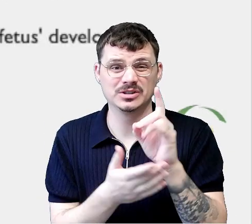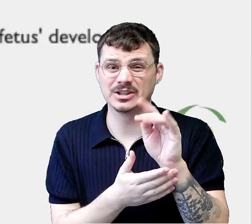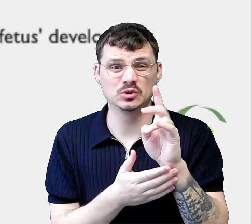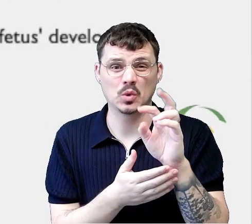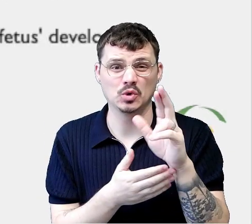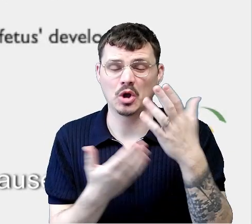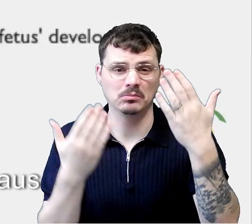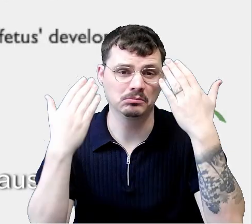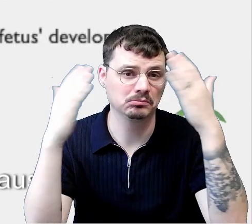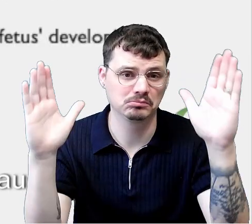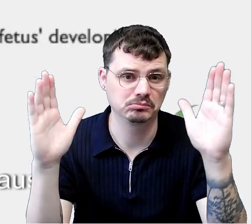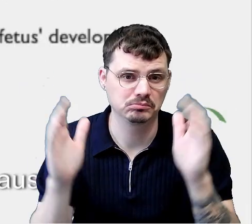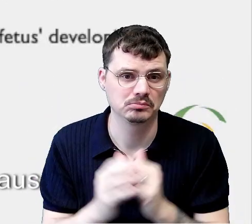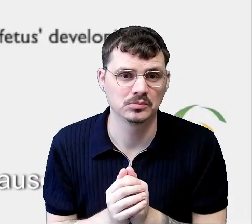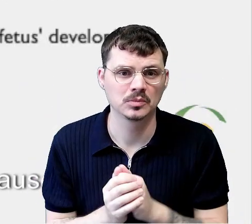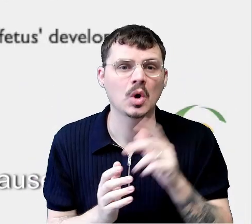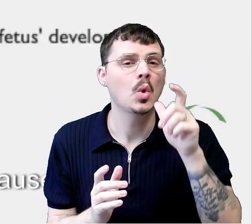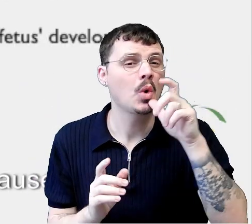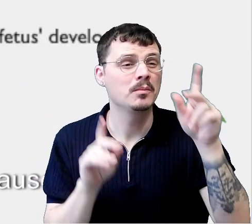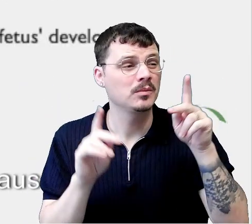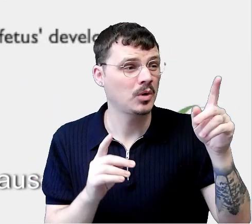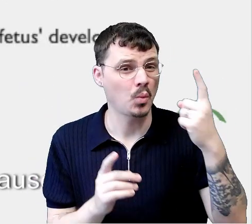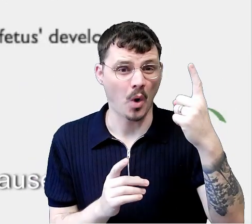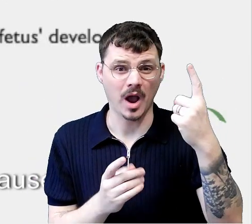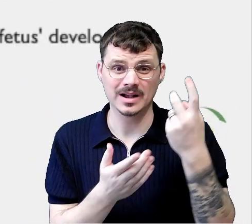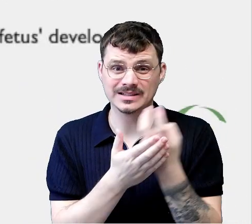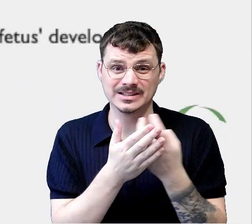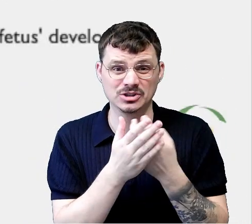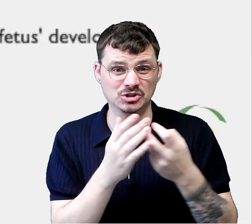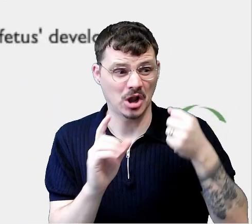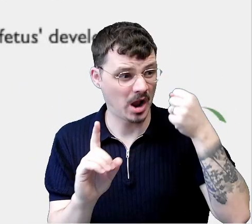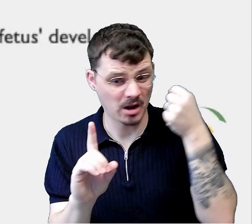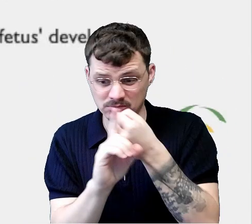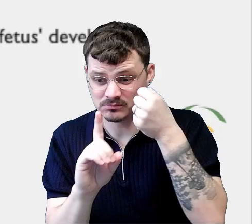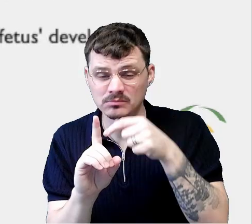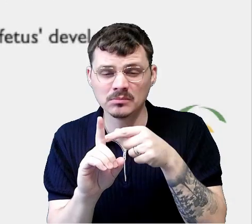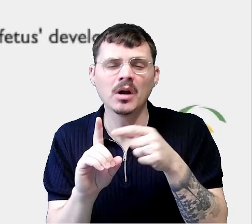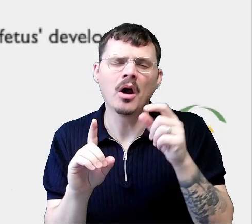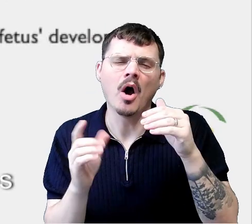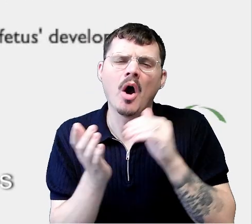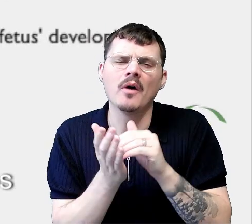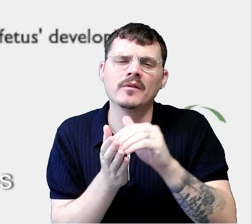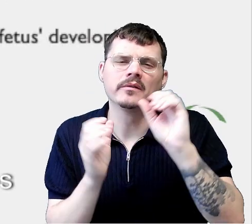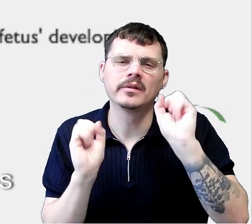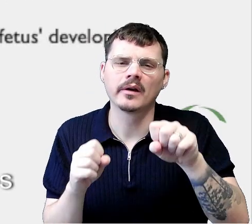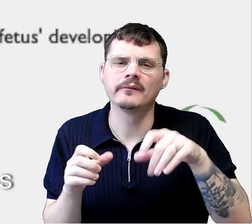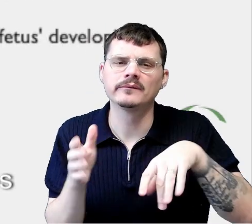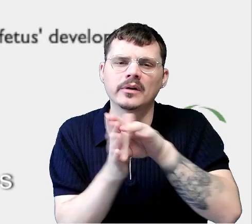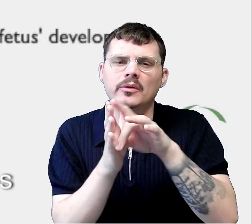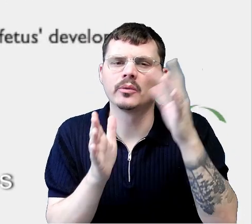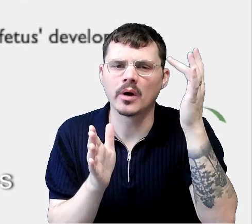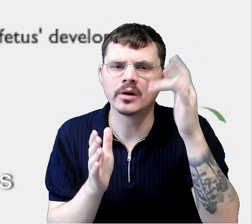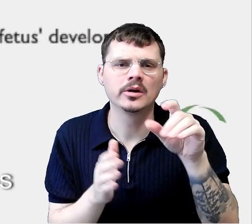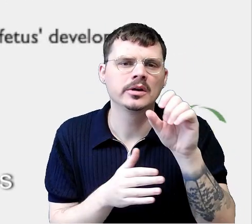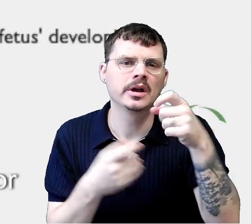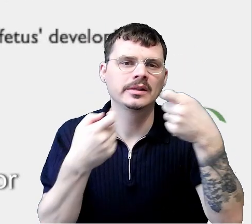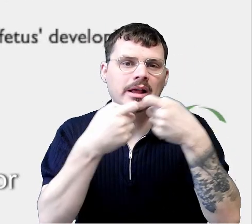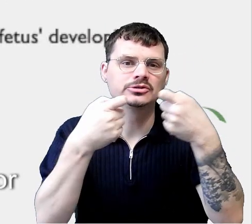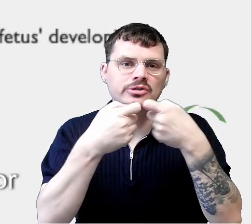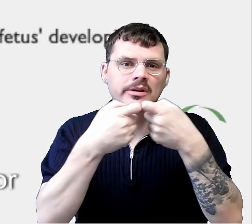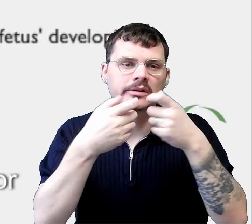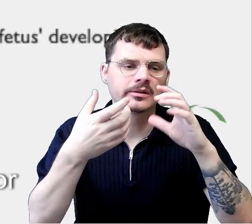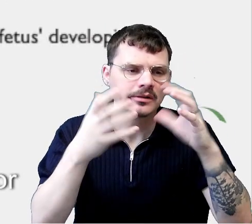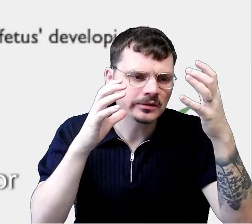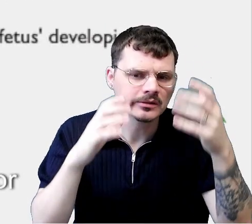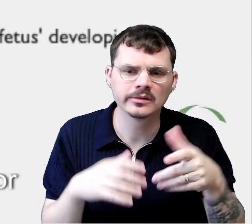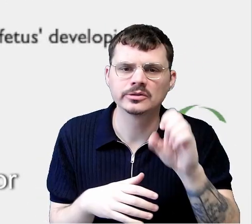unknown. People who have a single seizure, often the cause is known. Electrolyte disturbance, their sodium drops too